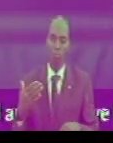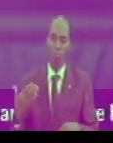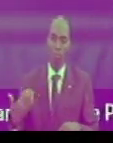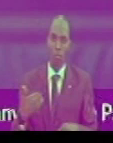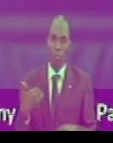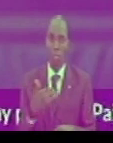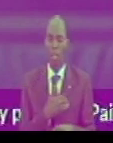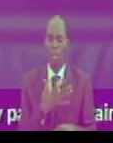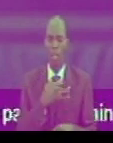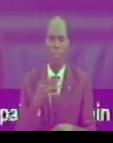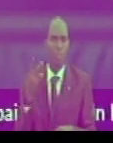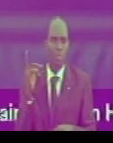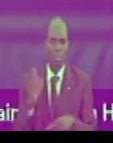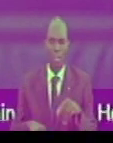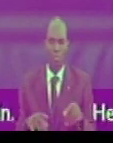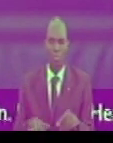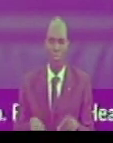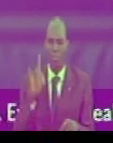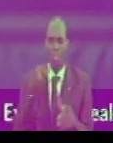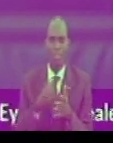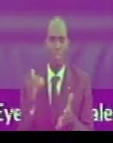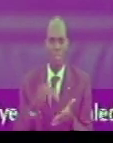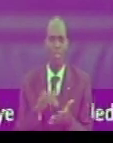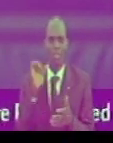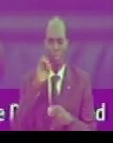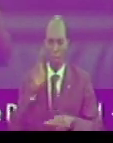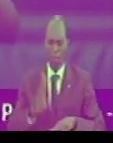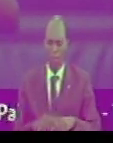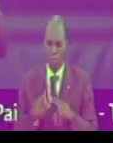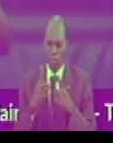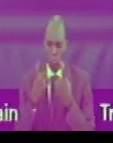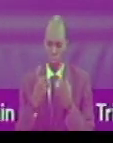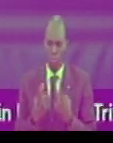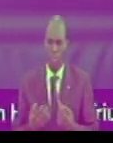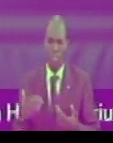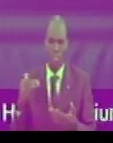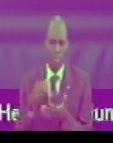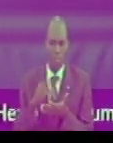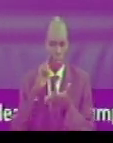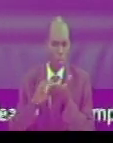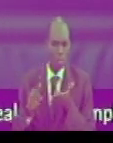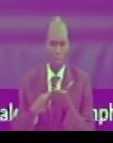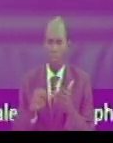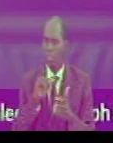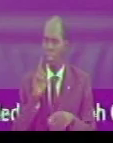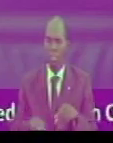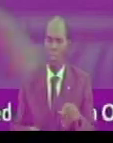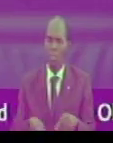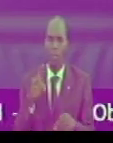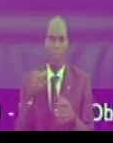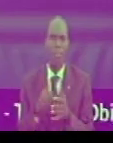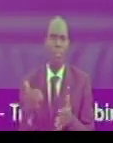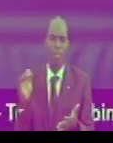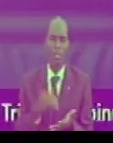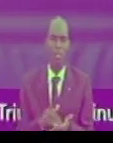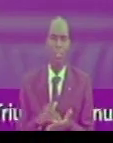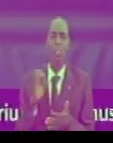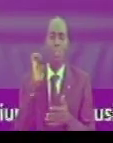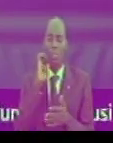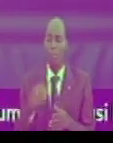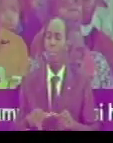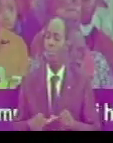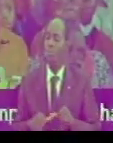see it again. I still stood up to check that I want to be sure, is this thing still there? But right now I can't feel it there. Praise